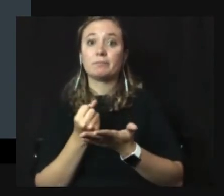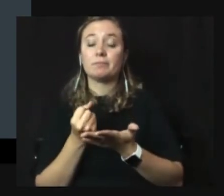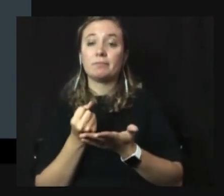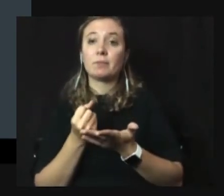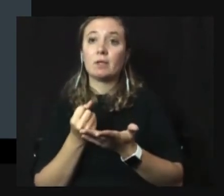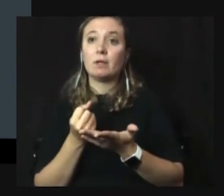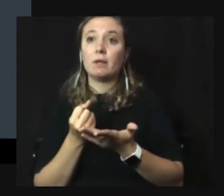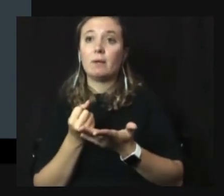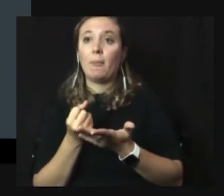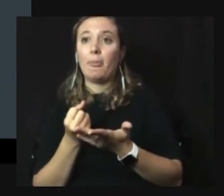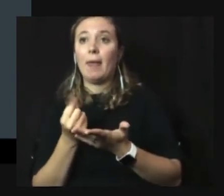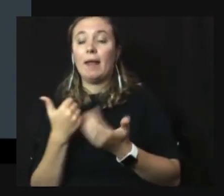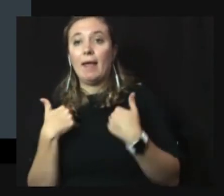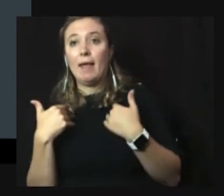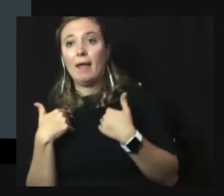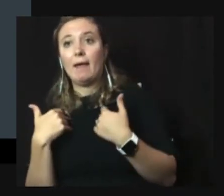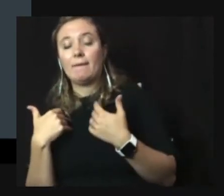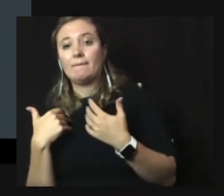But